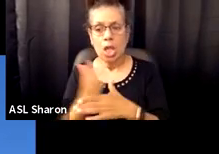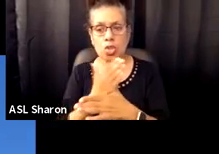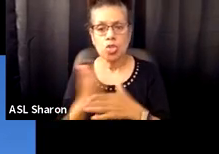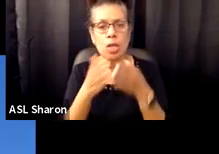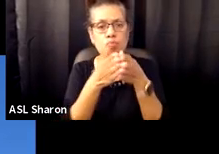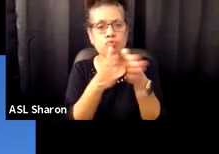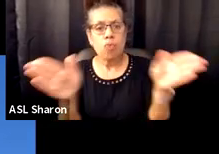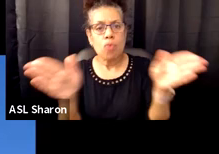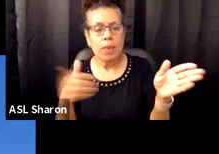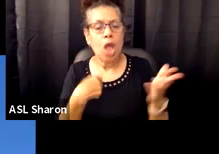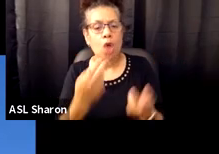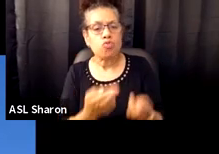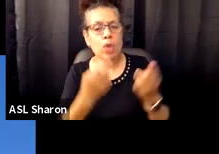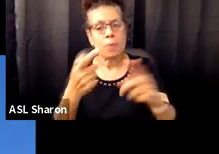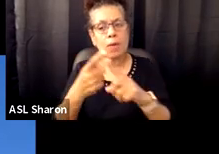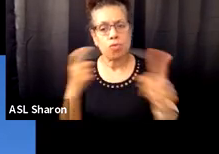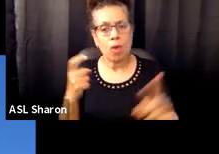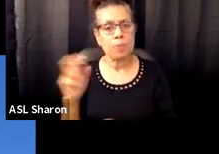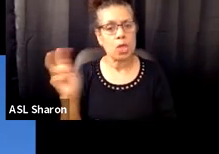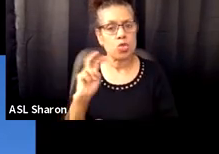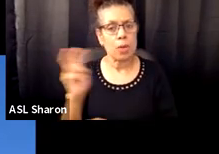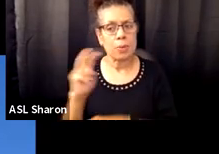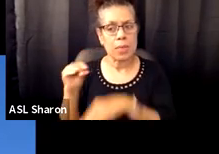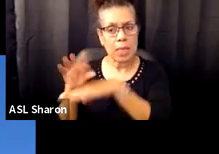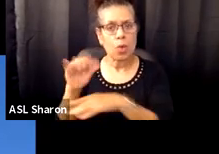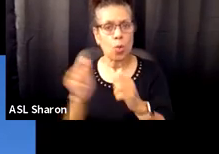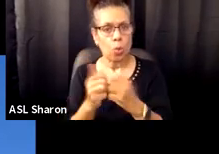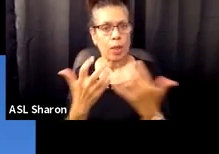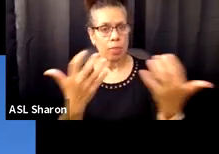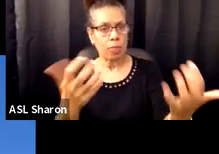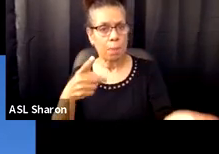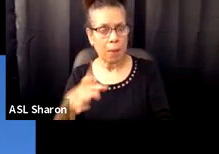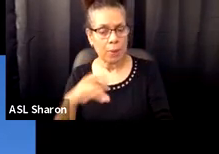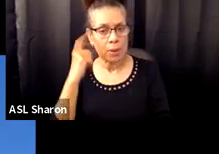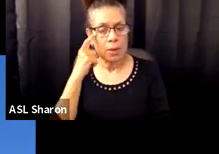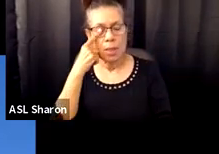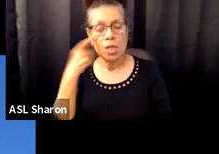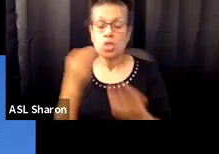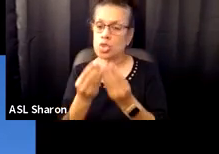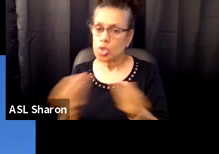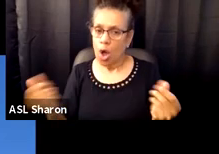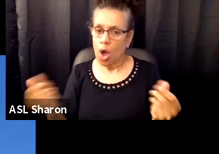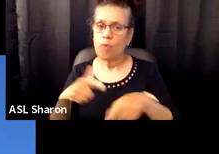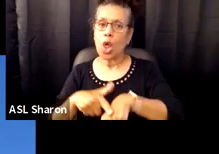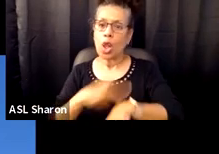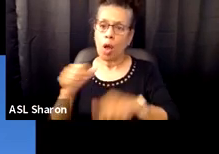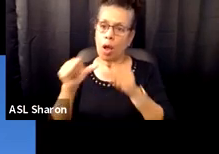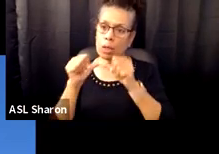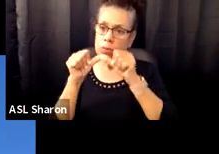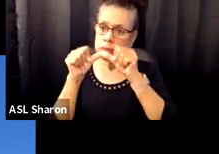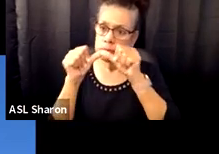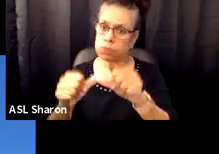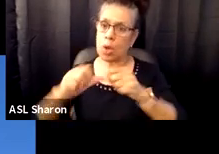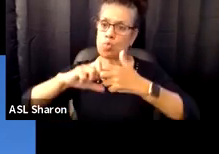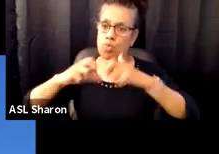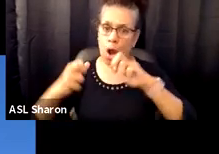the recommendations from our transportation consultant with our public to resolve the long-standing systemic and contractual issues